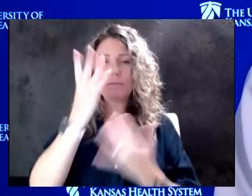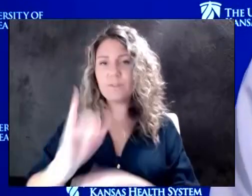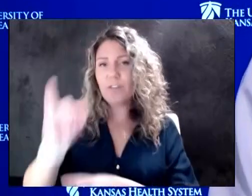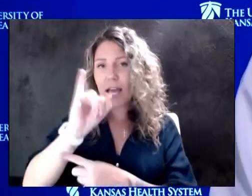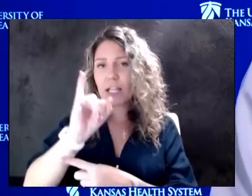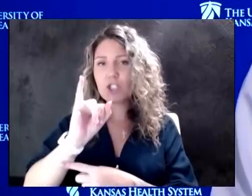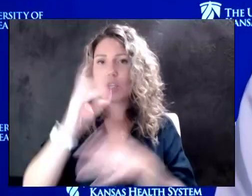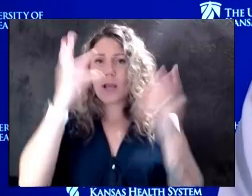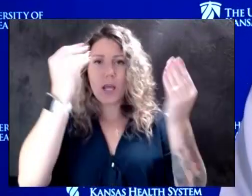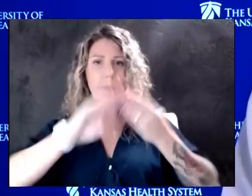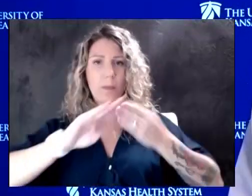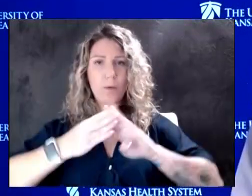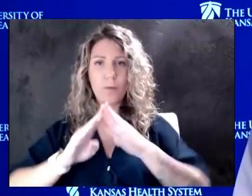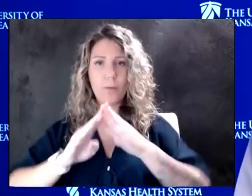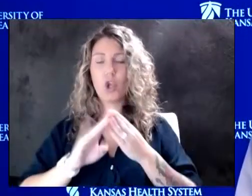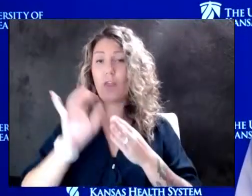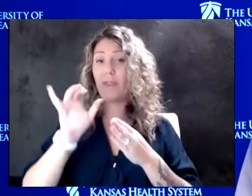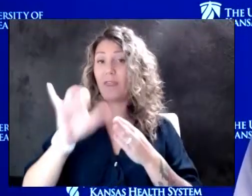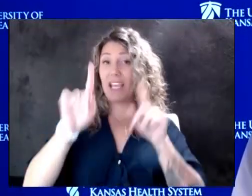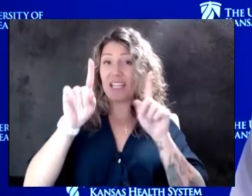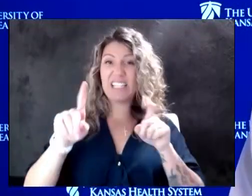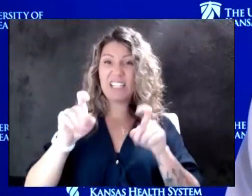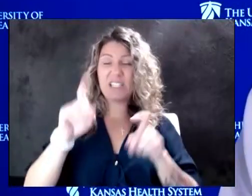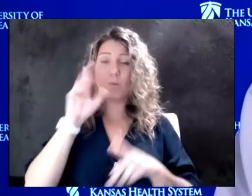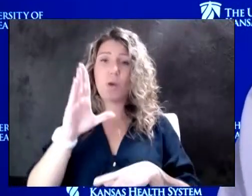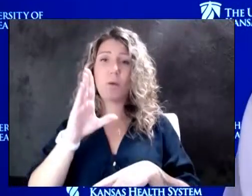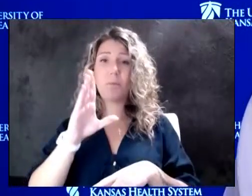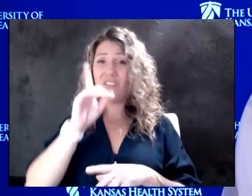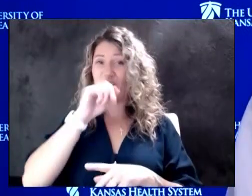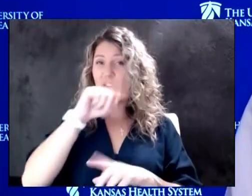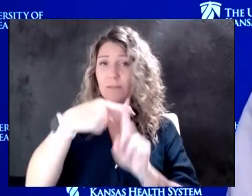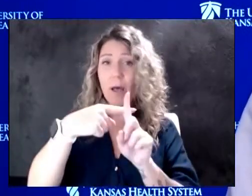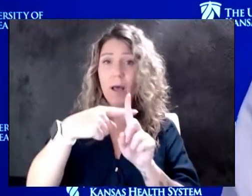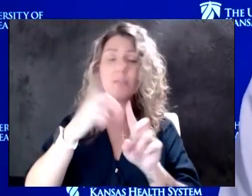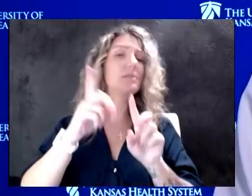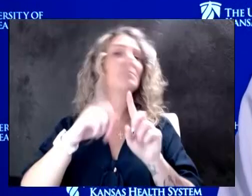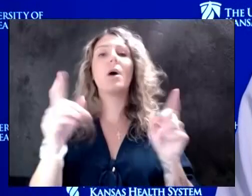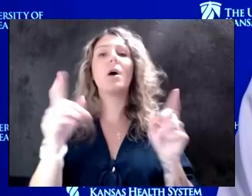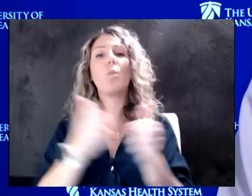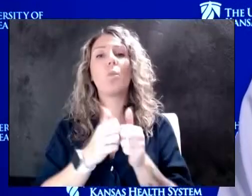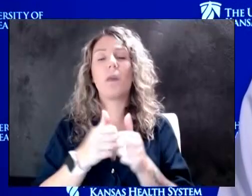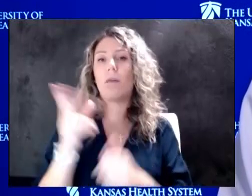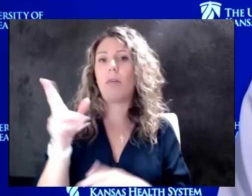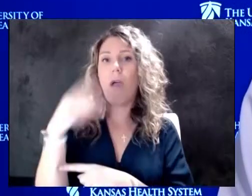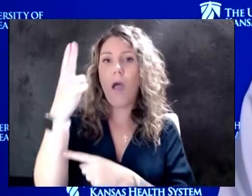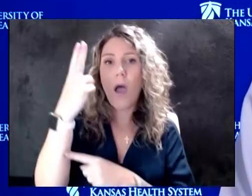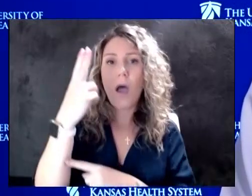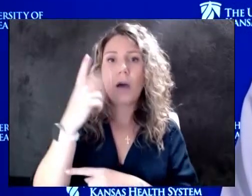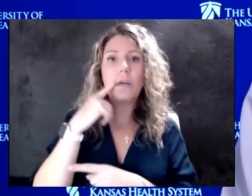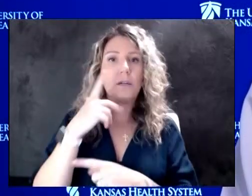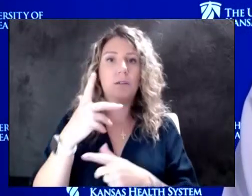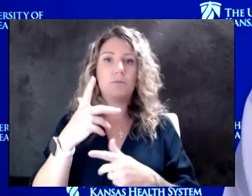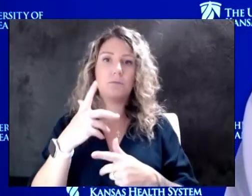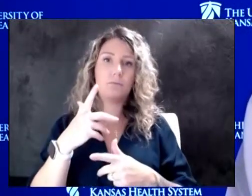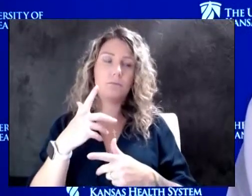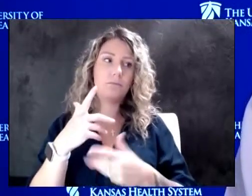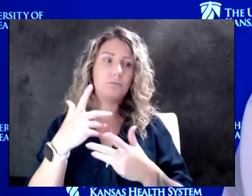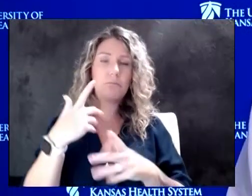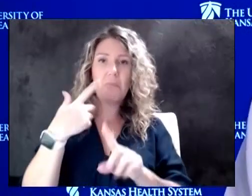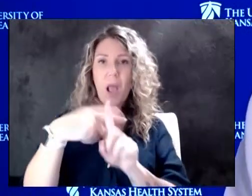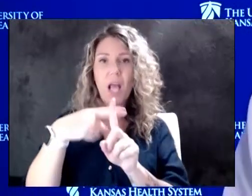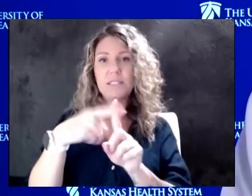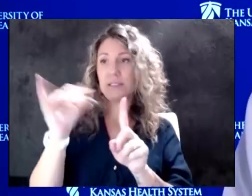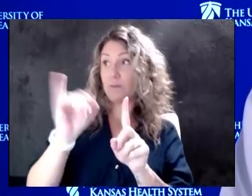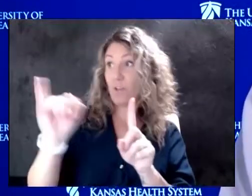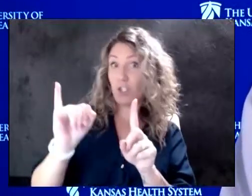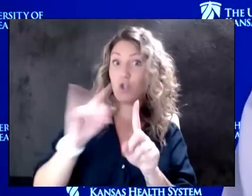likely that test is going to be a false positive. But I think with such high amounts, high prevalence of infection around the community,